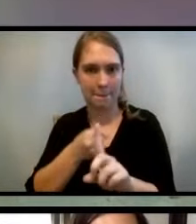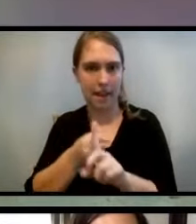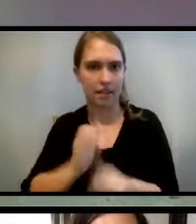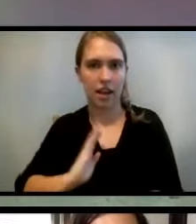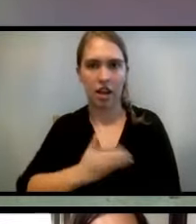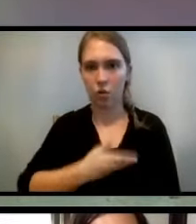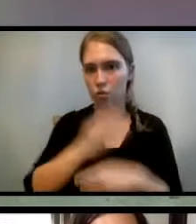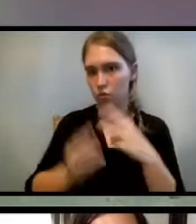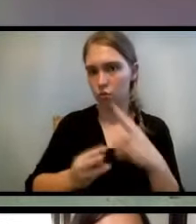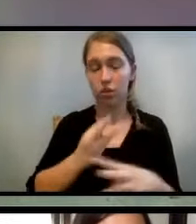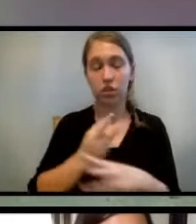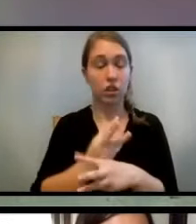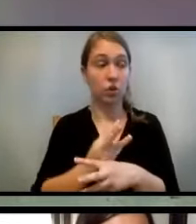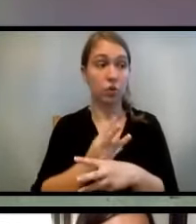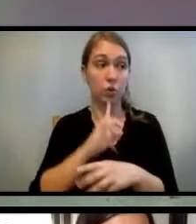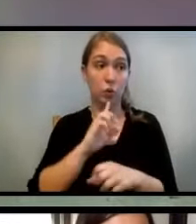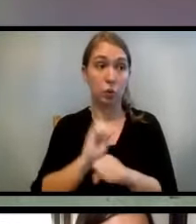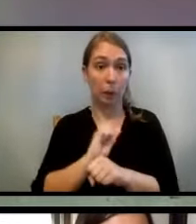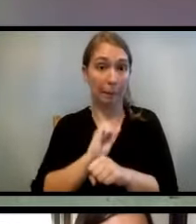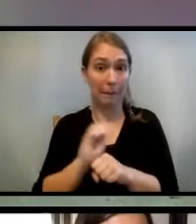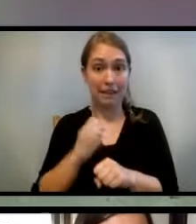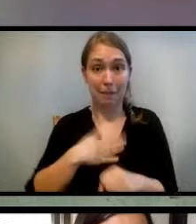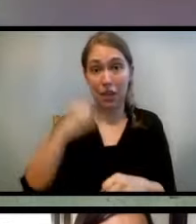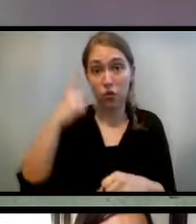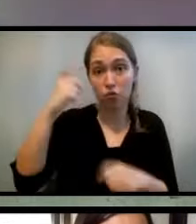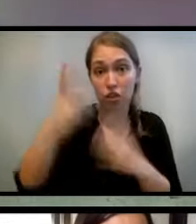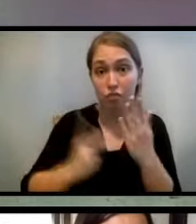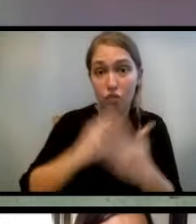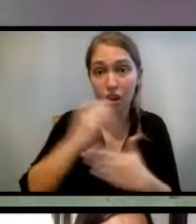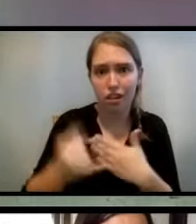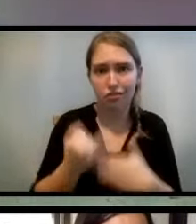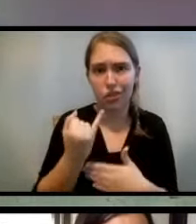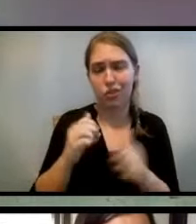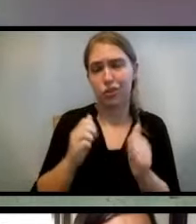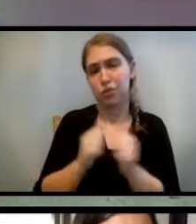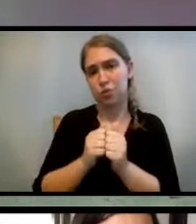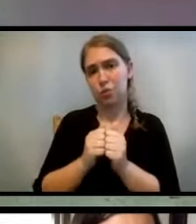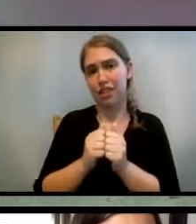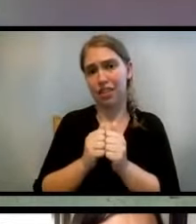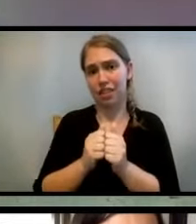I'm living the dream, and I hope to keep living that as long as possible.